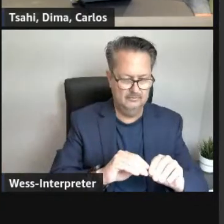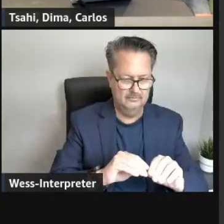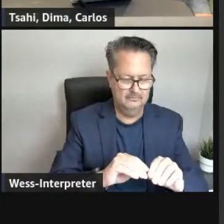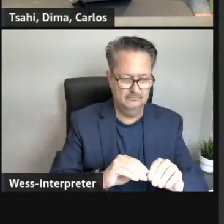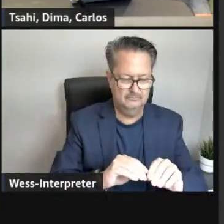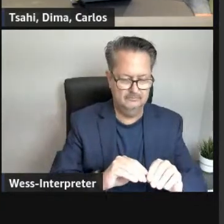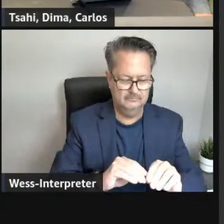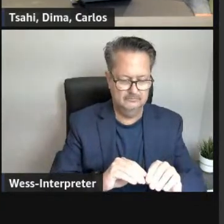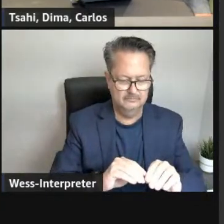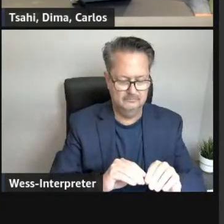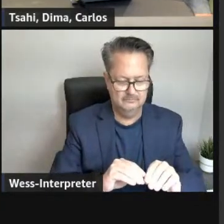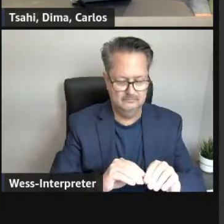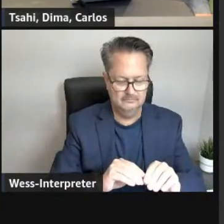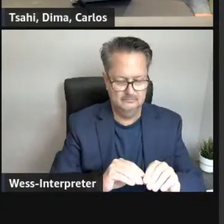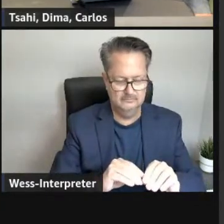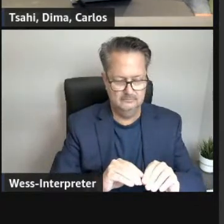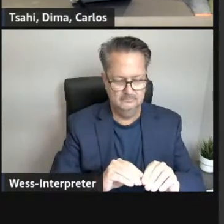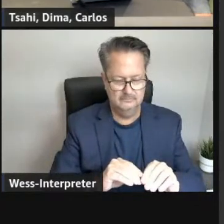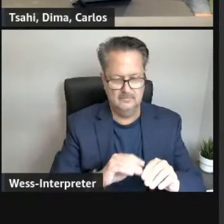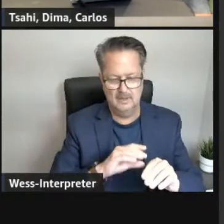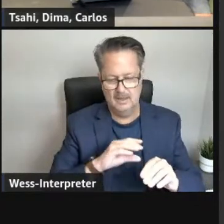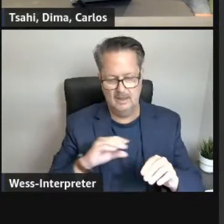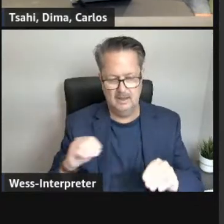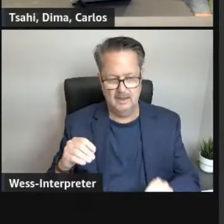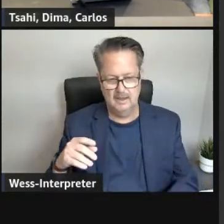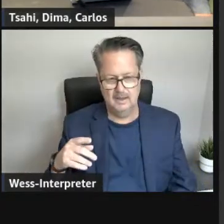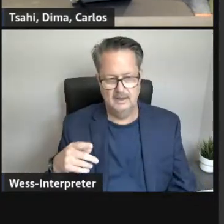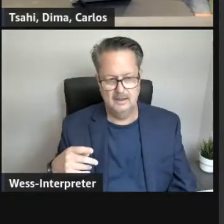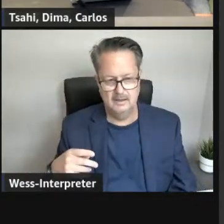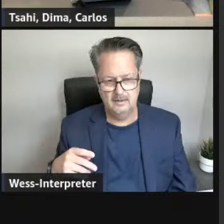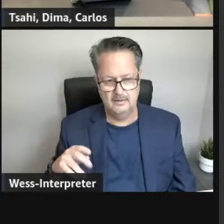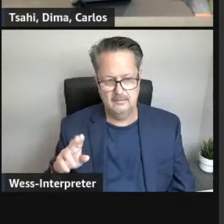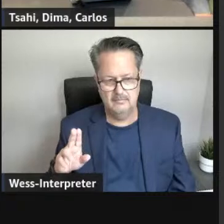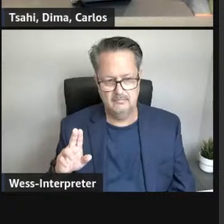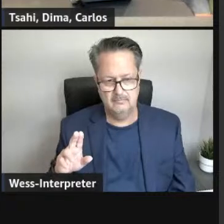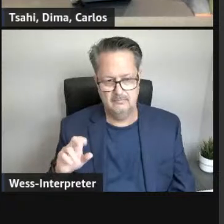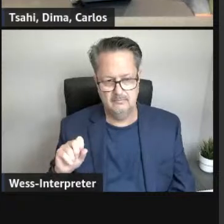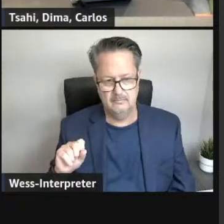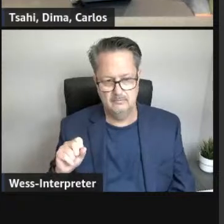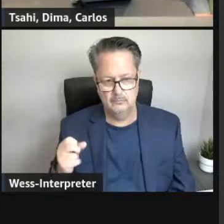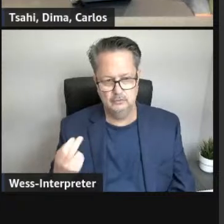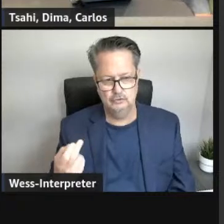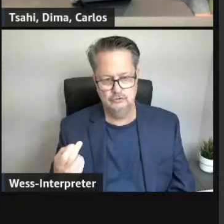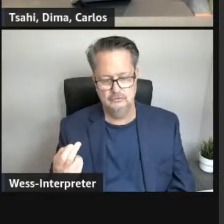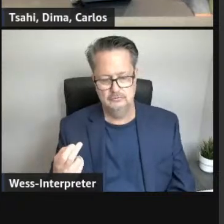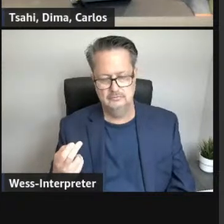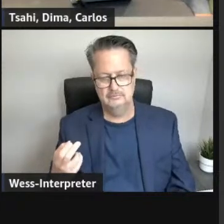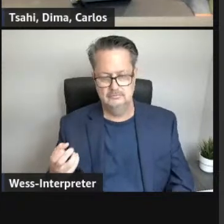and push. So onboard